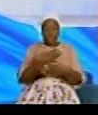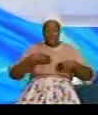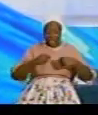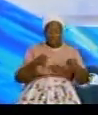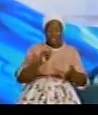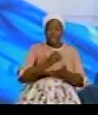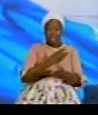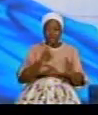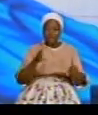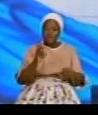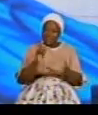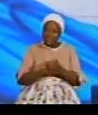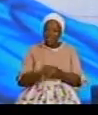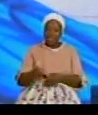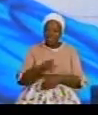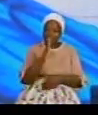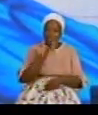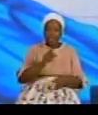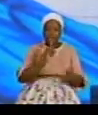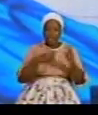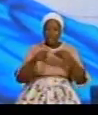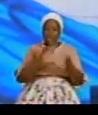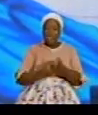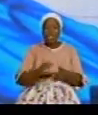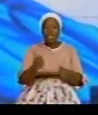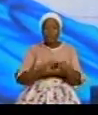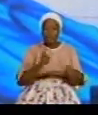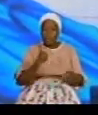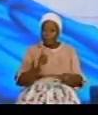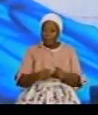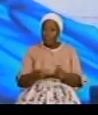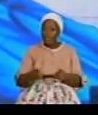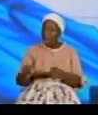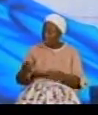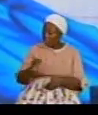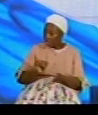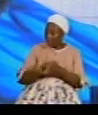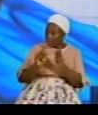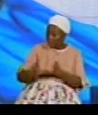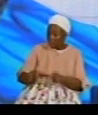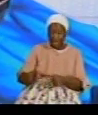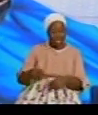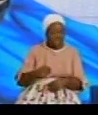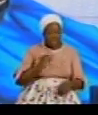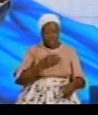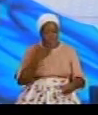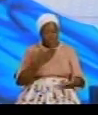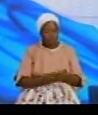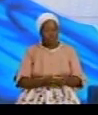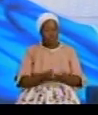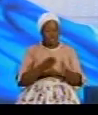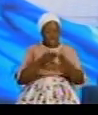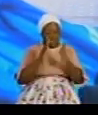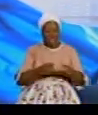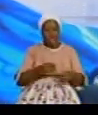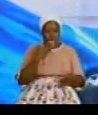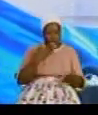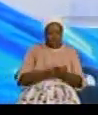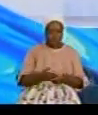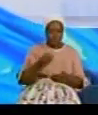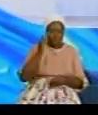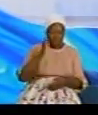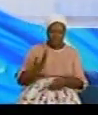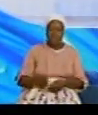be talking about that everywhere, prophet so and so, evangelist so and so. Look at what is happening.